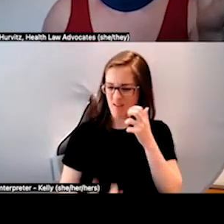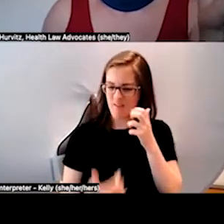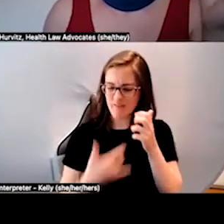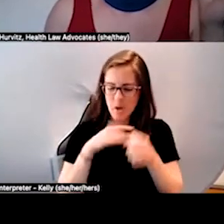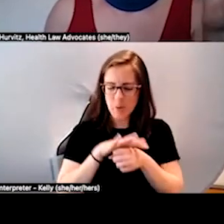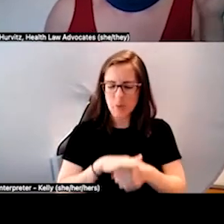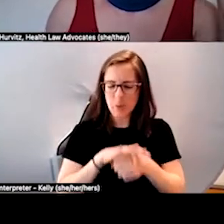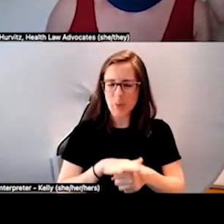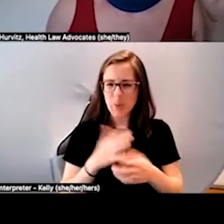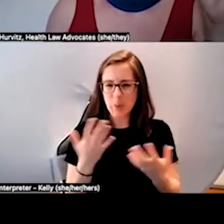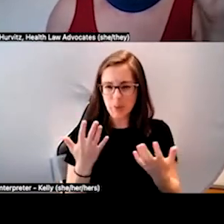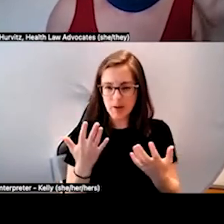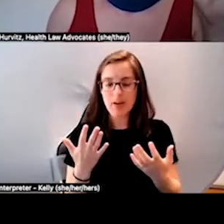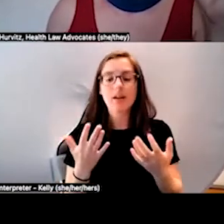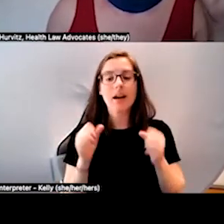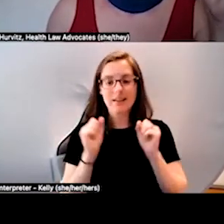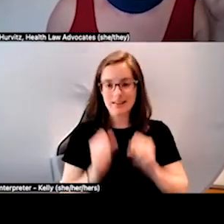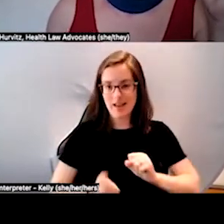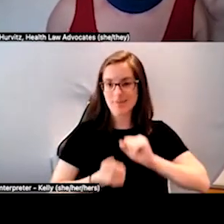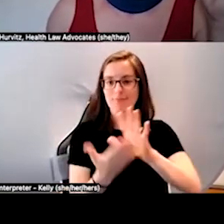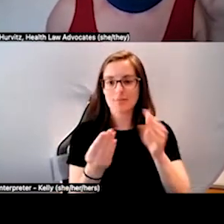through some form of gender affirming